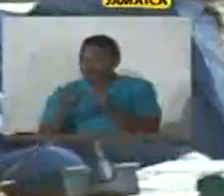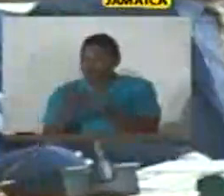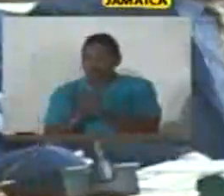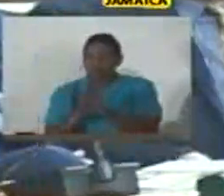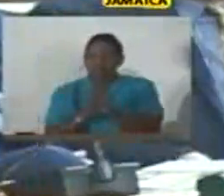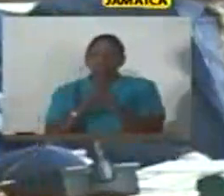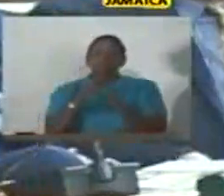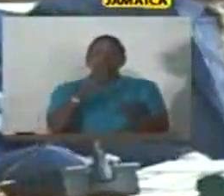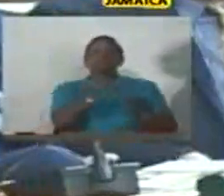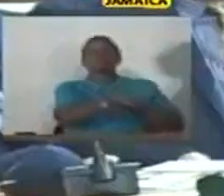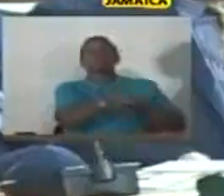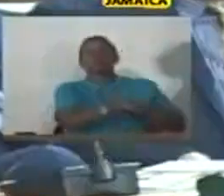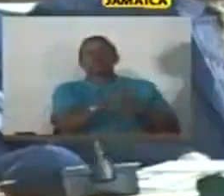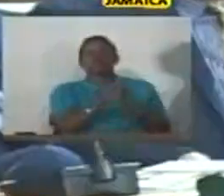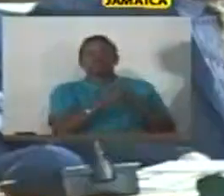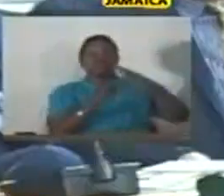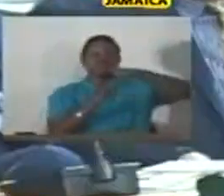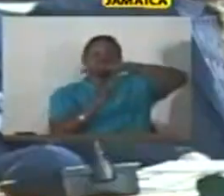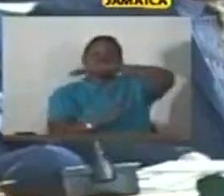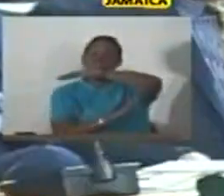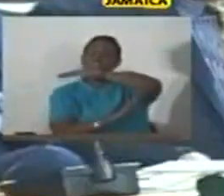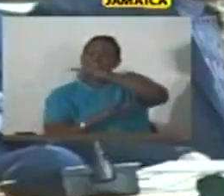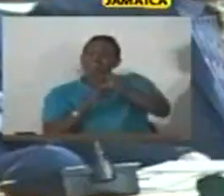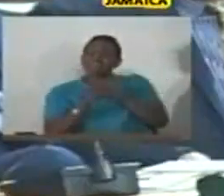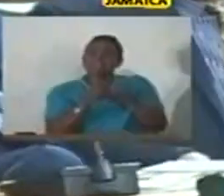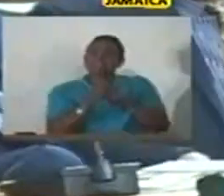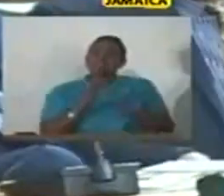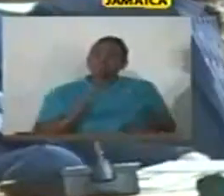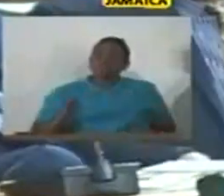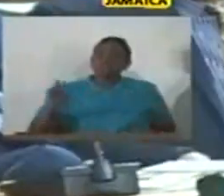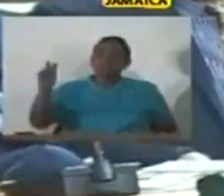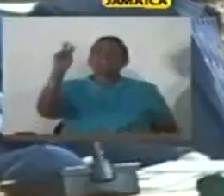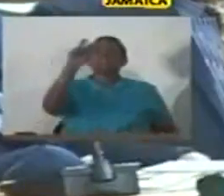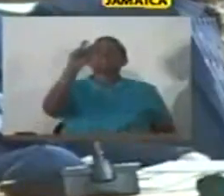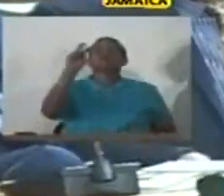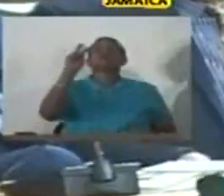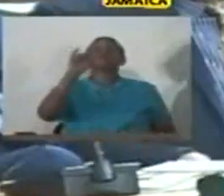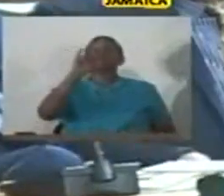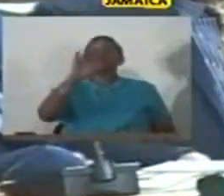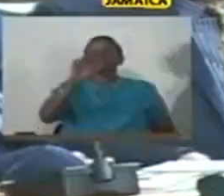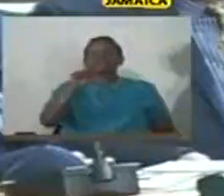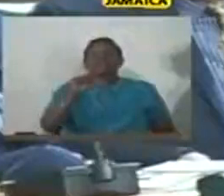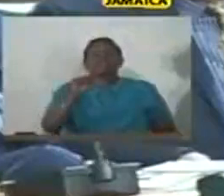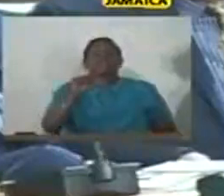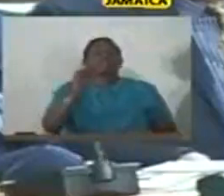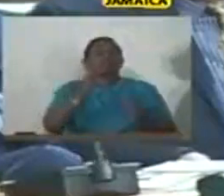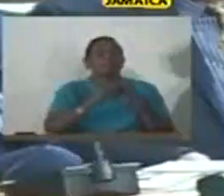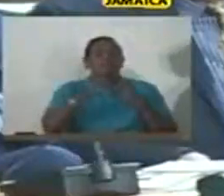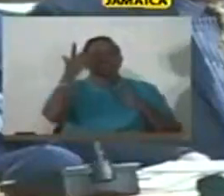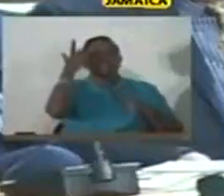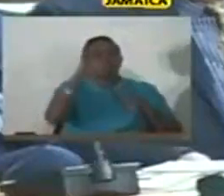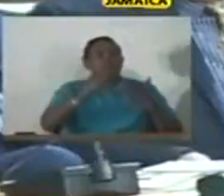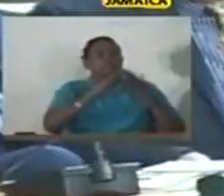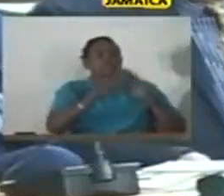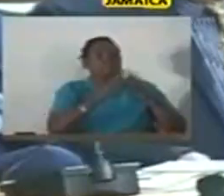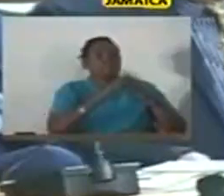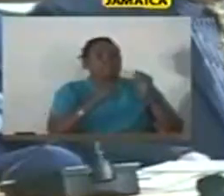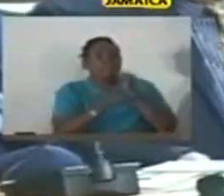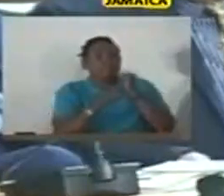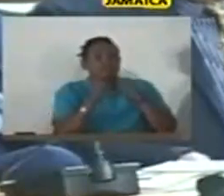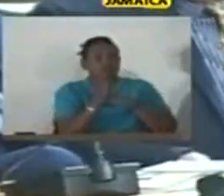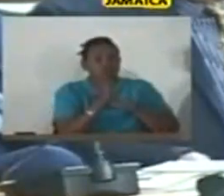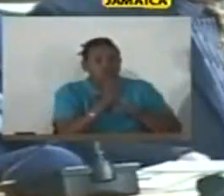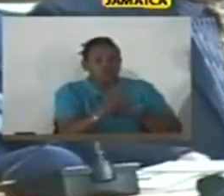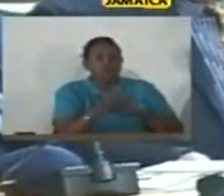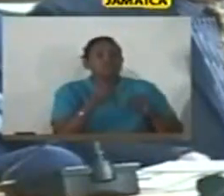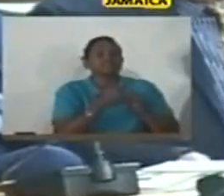drainage, bridges, transportation, ICT, and smart city infrastructure